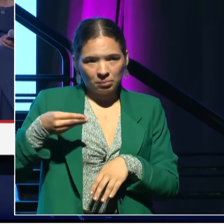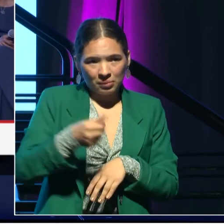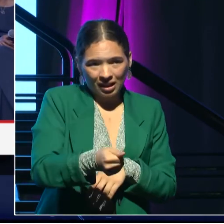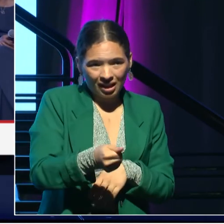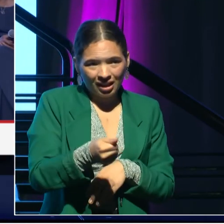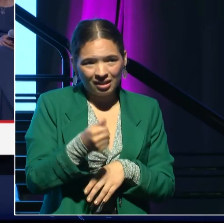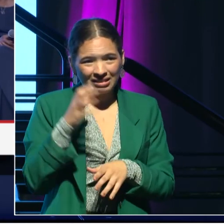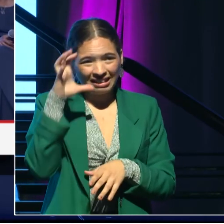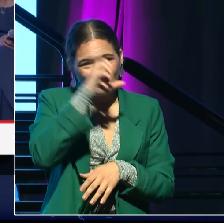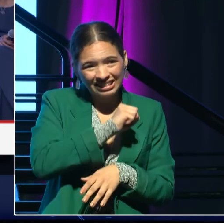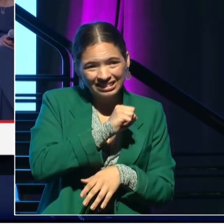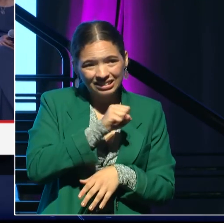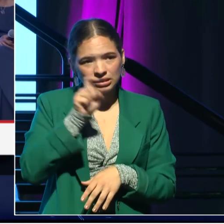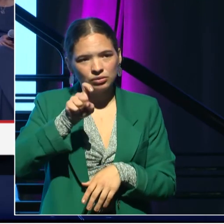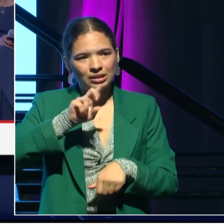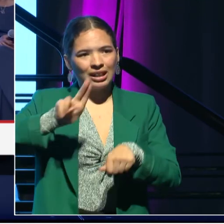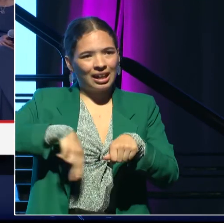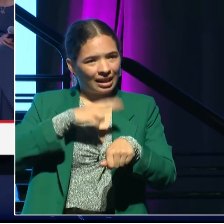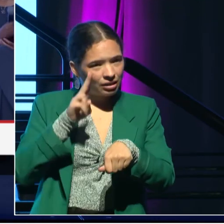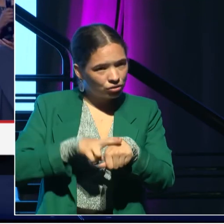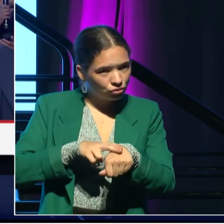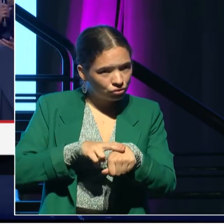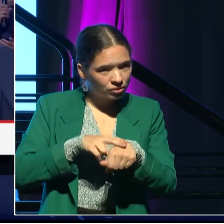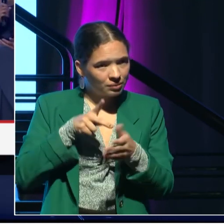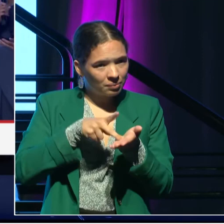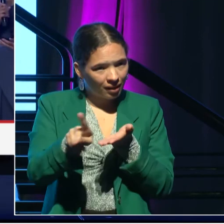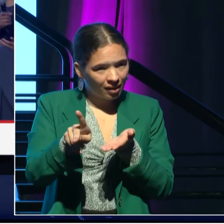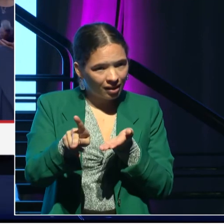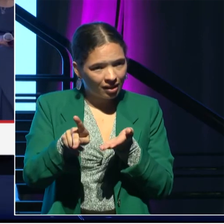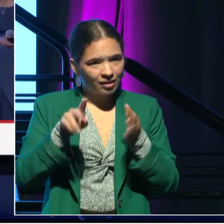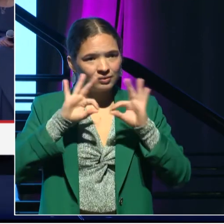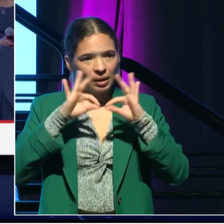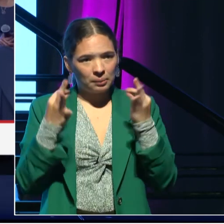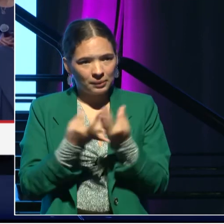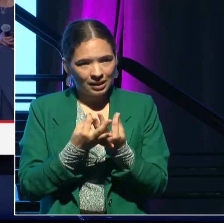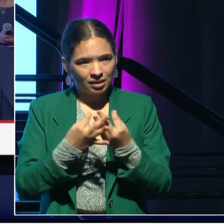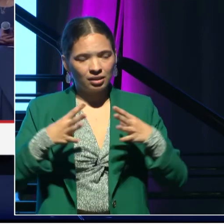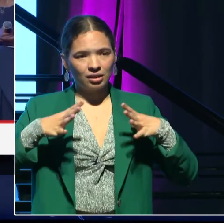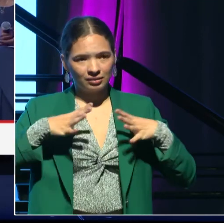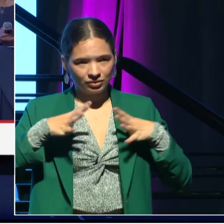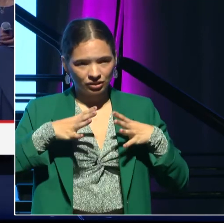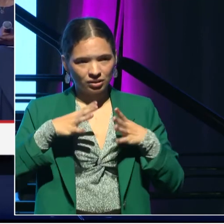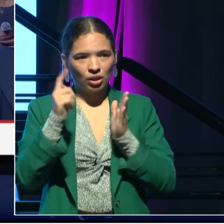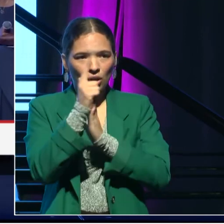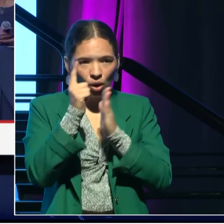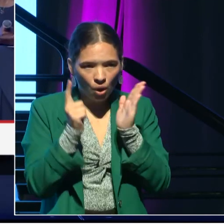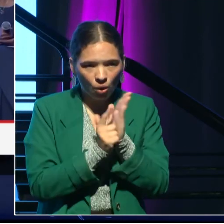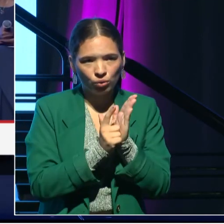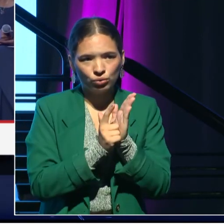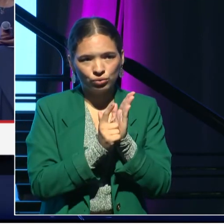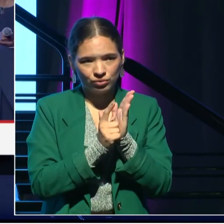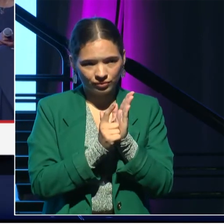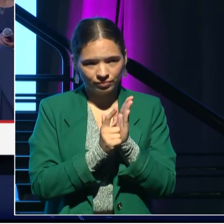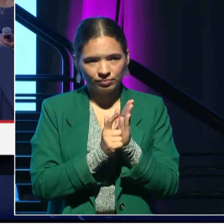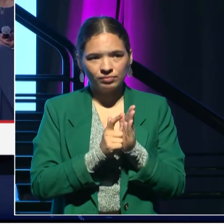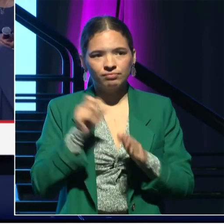a national paid family leave law. Hear, hear. That's right. Because we need